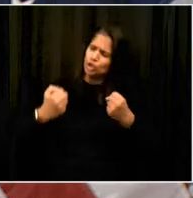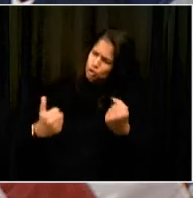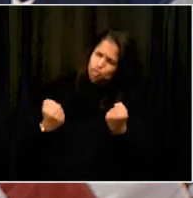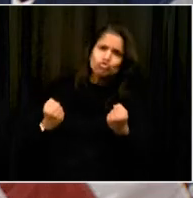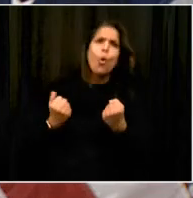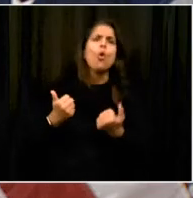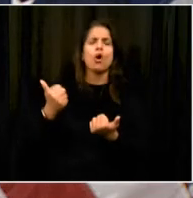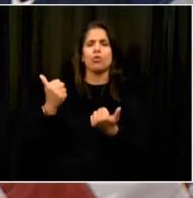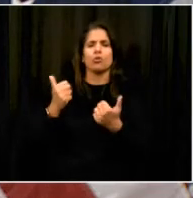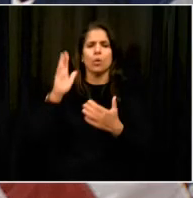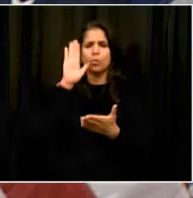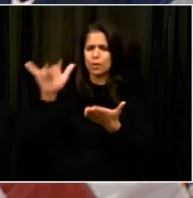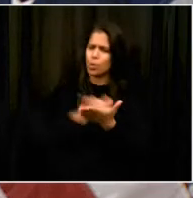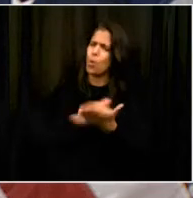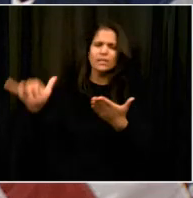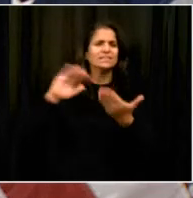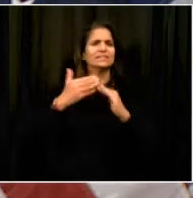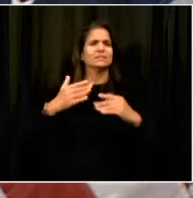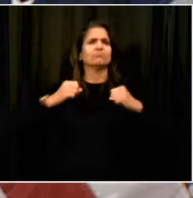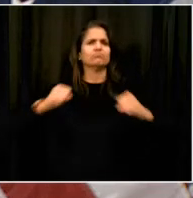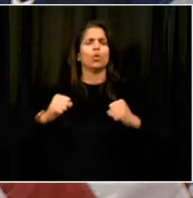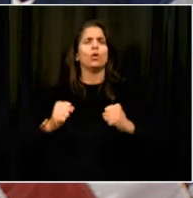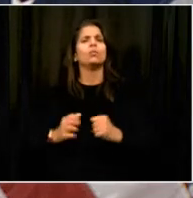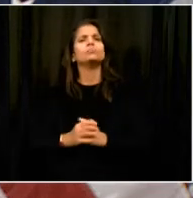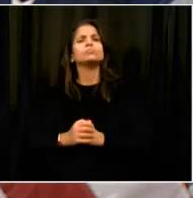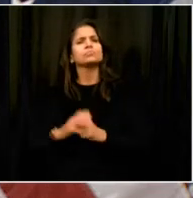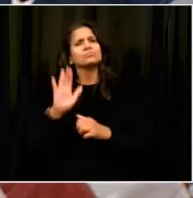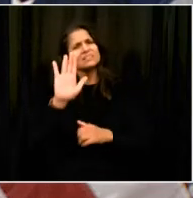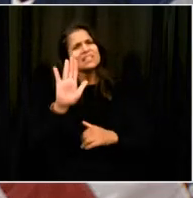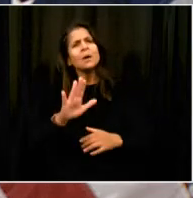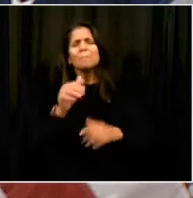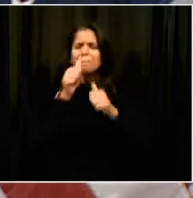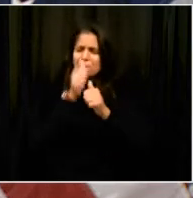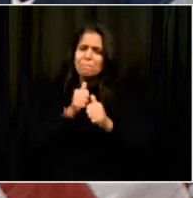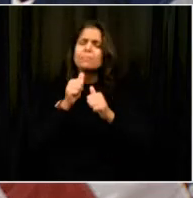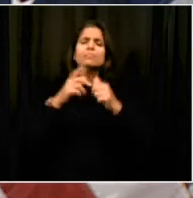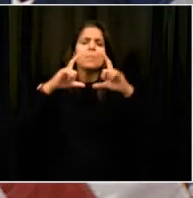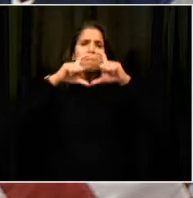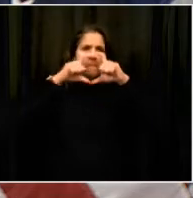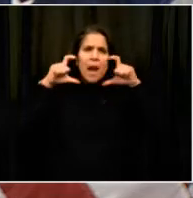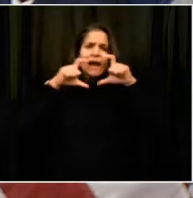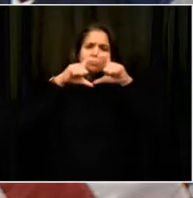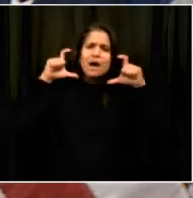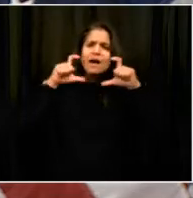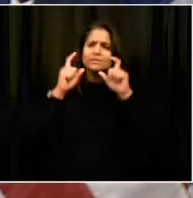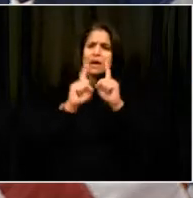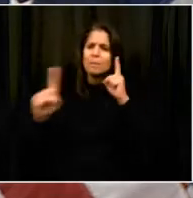turning the corner and then getting to the business of the recovery of this great city. Thanks, everybody.